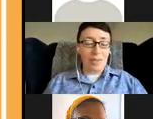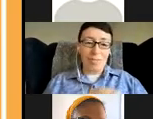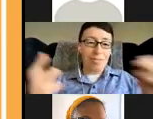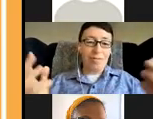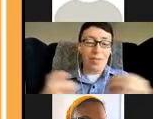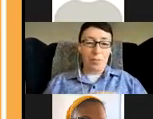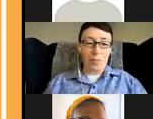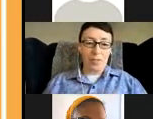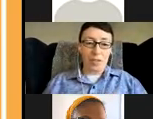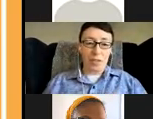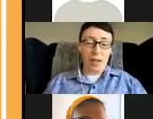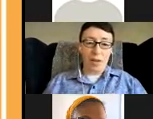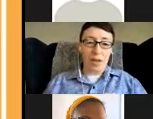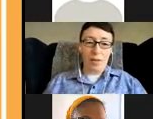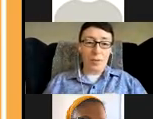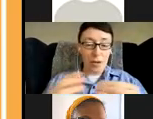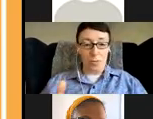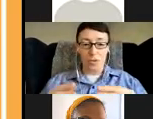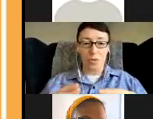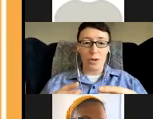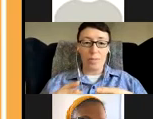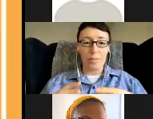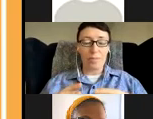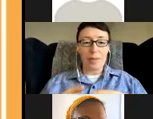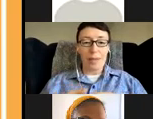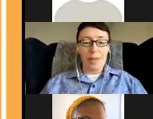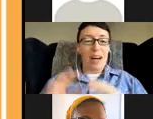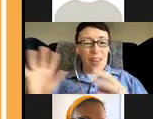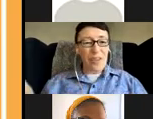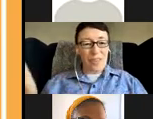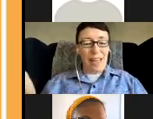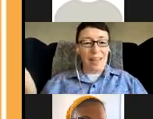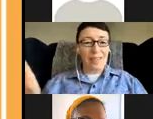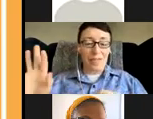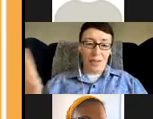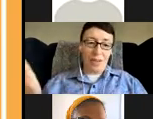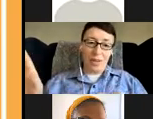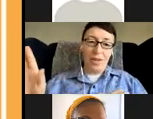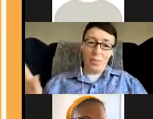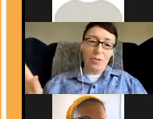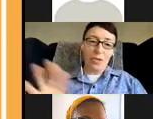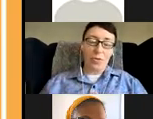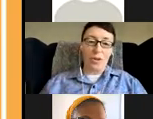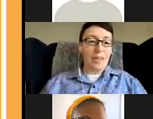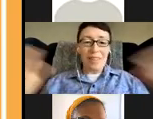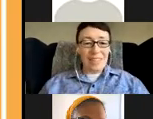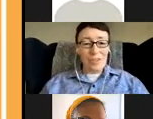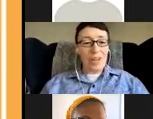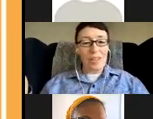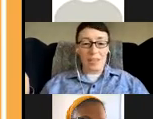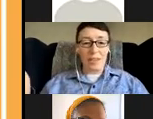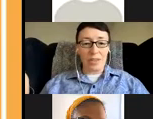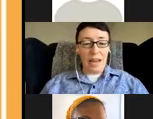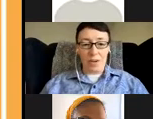showing symptoms of fetal alcohol spectrum disorder. Other than fetal alcohol spectrum disorder, these are